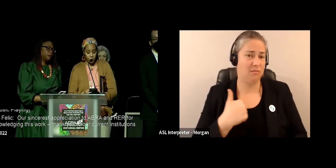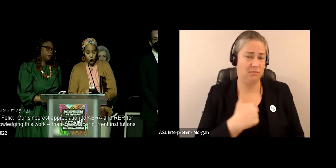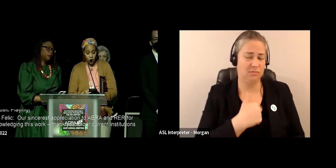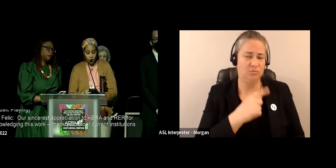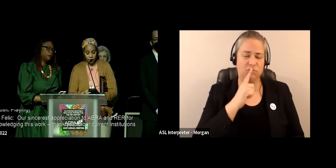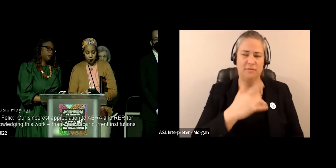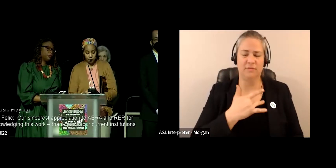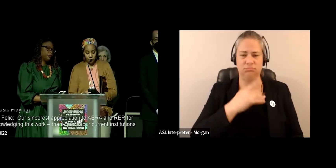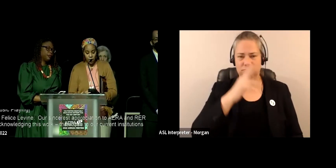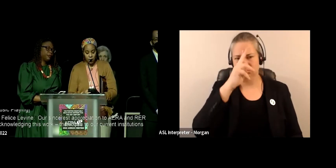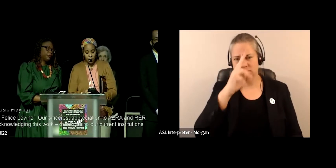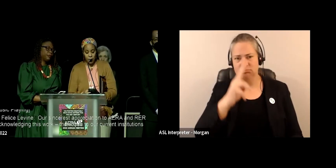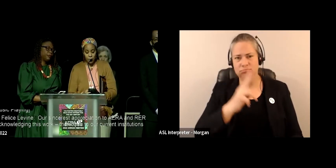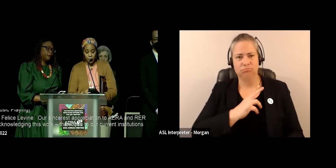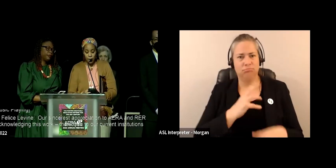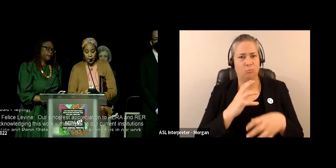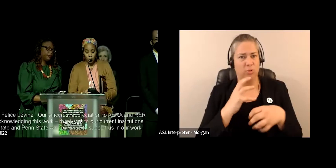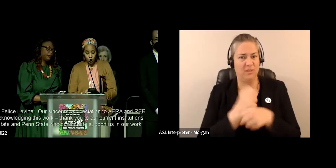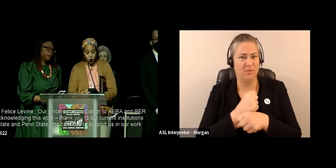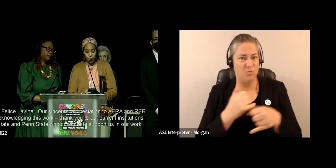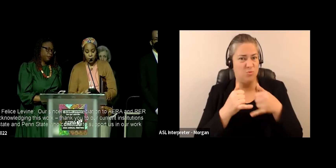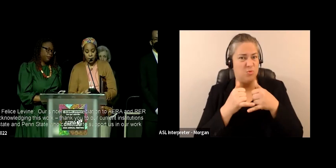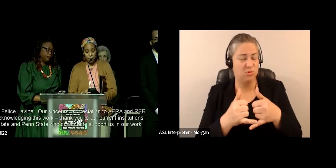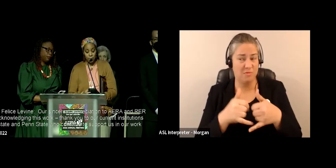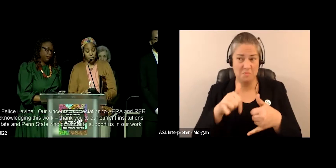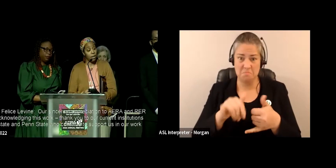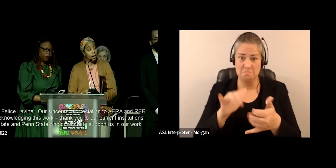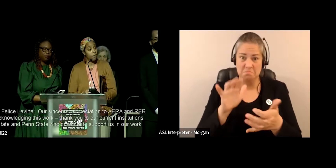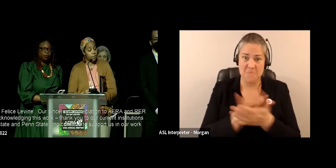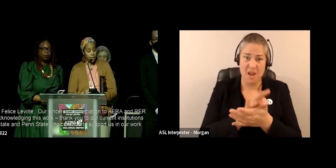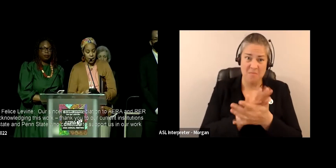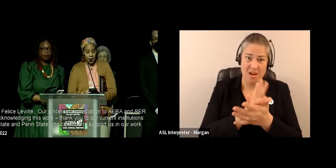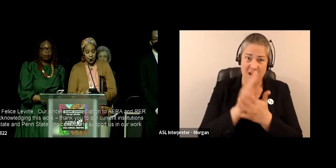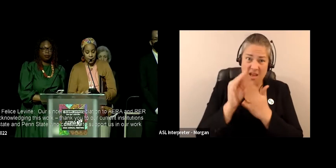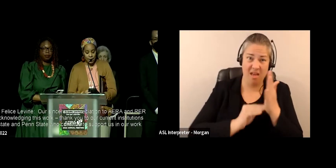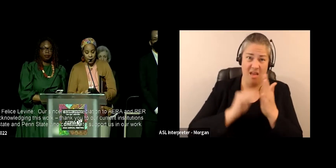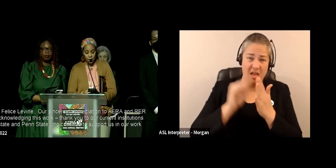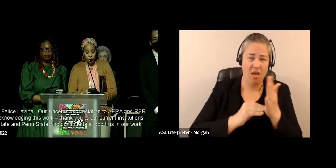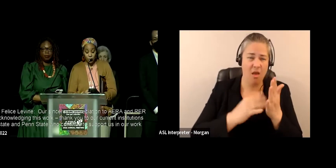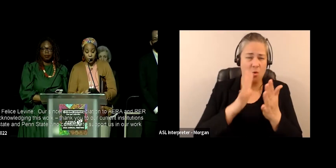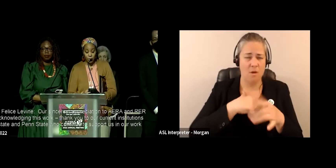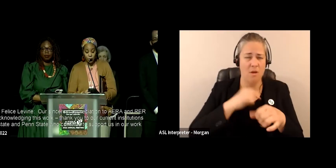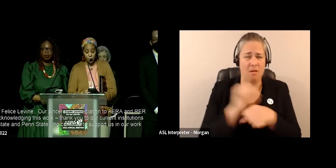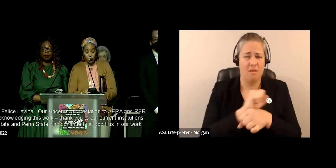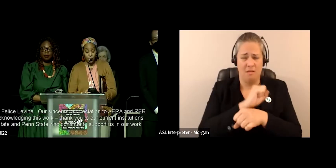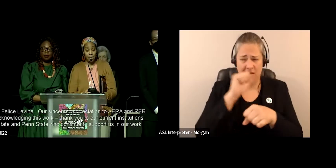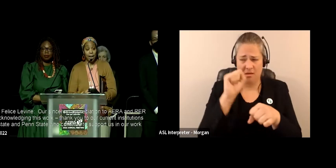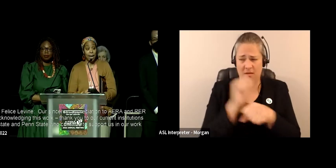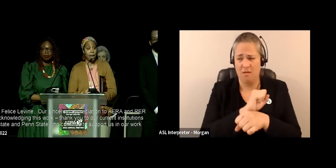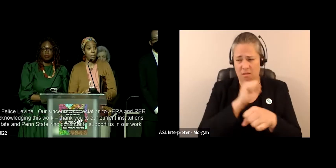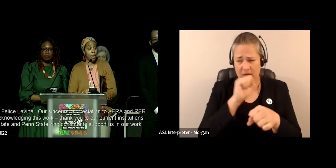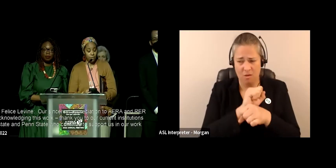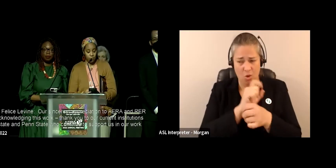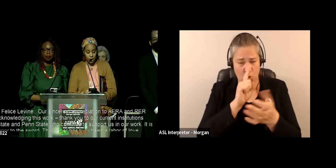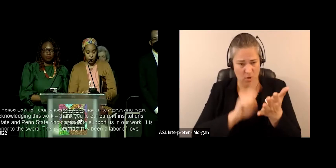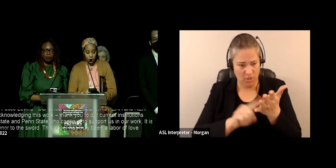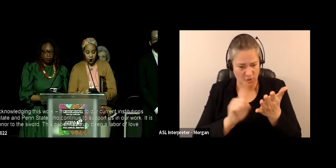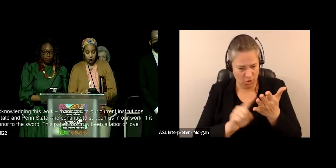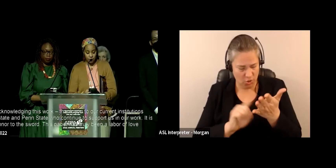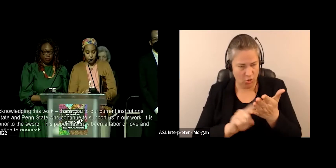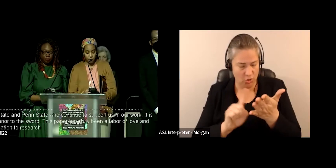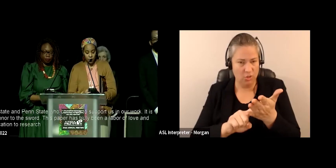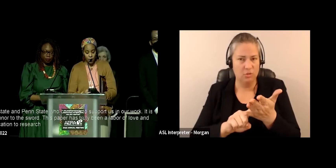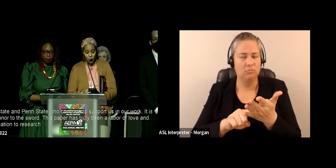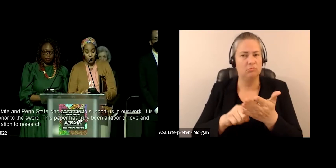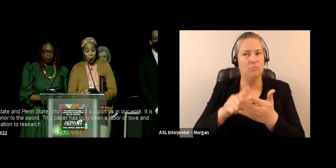is an honor to win this award. This paper has truly been a labor of love and dedication to research with and on behalf of Black